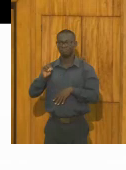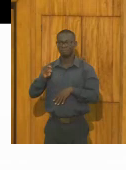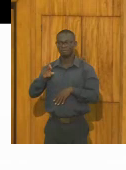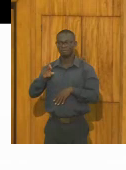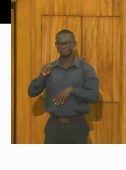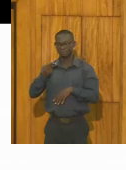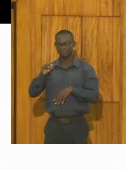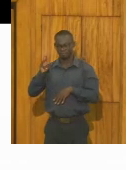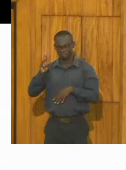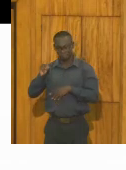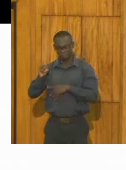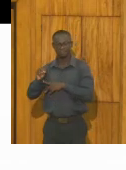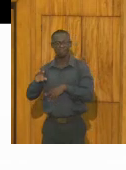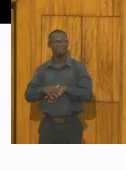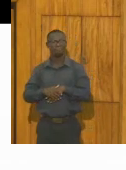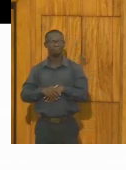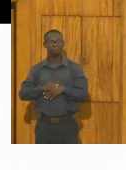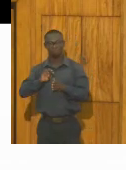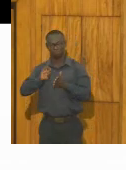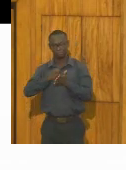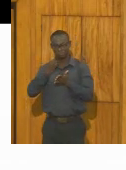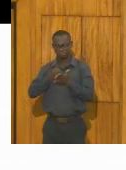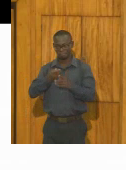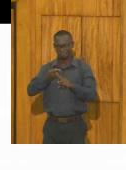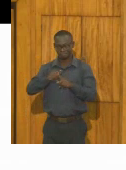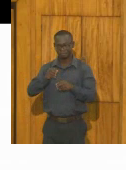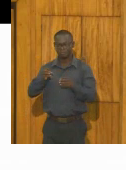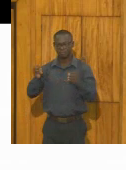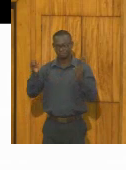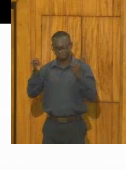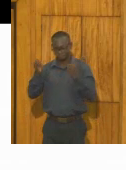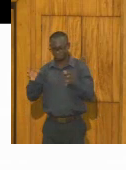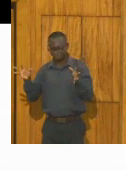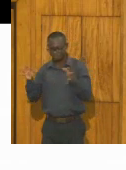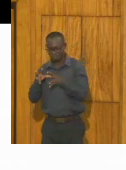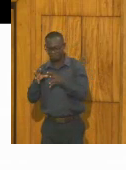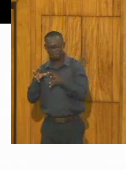Of course, the evidence was from the multi-country evaluations. The dual testing